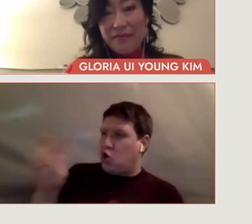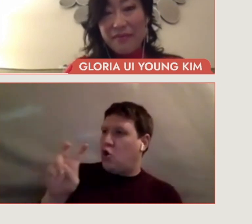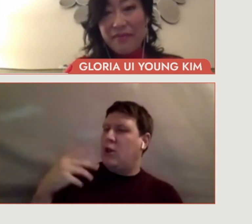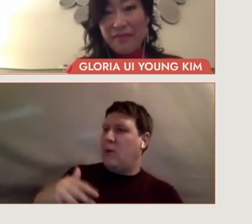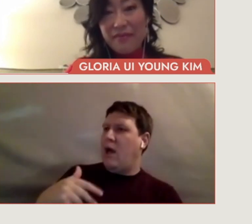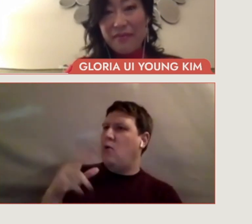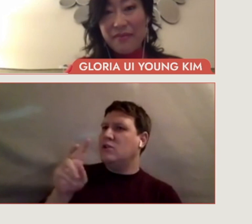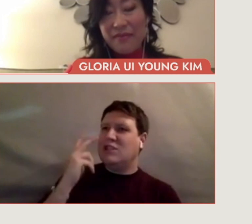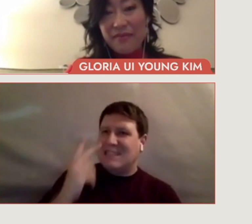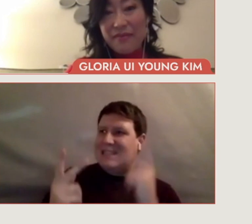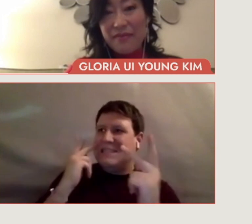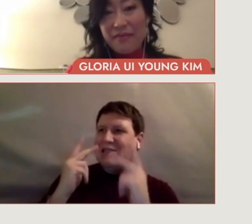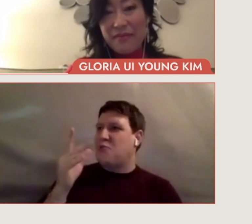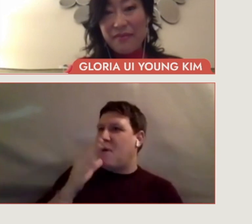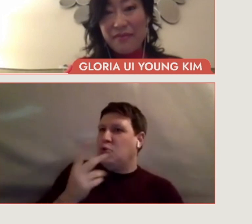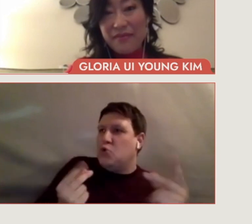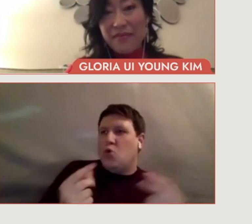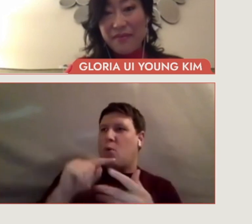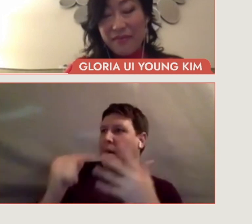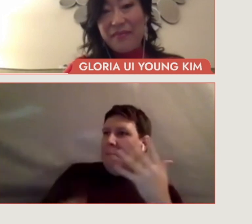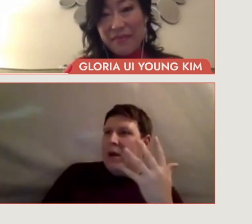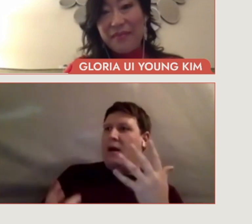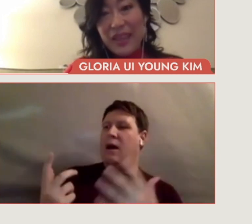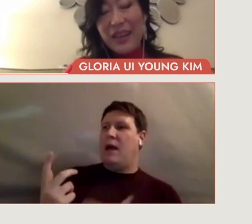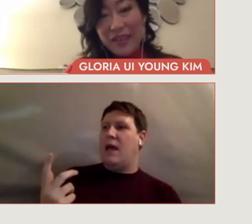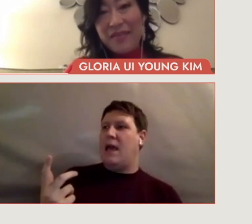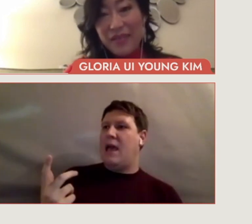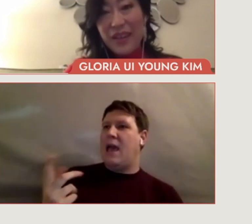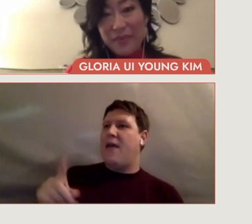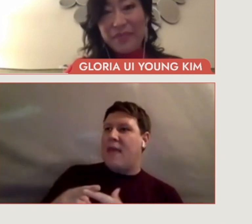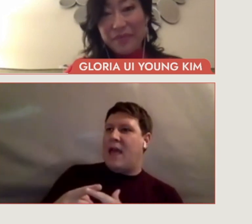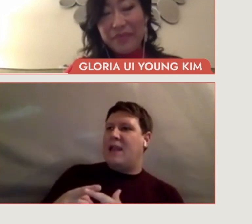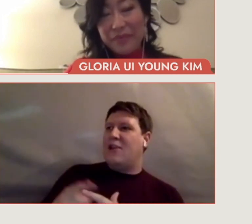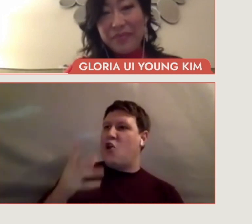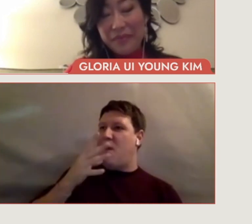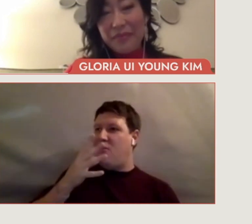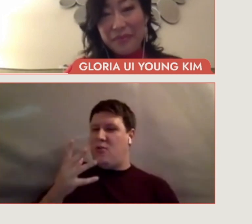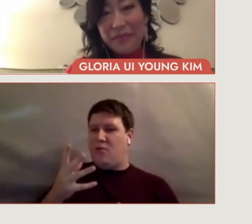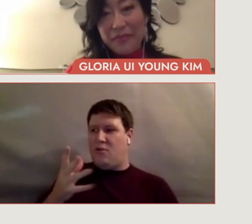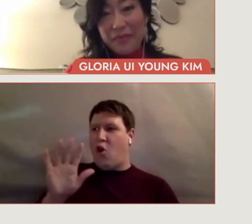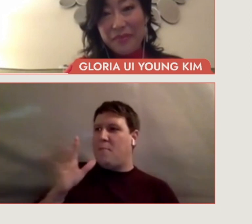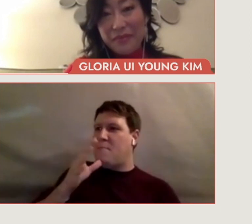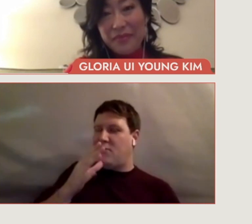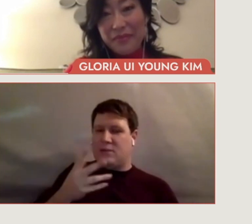where, you know, mm-hmm. Deborah can leave because Mona gives her permission, you know? Yeah. And it's just really, really